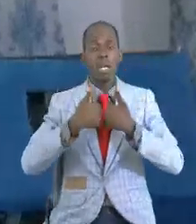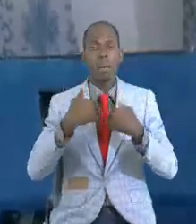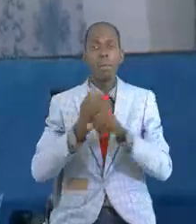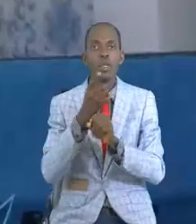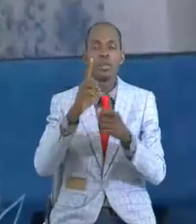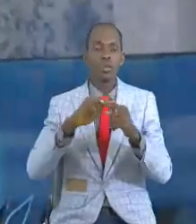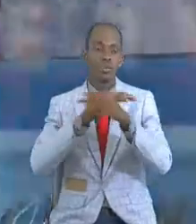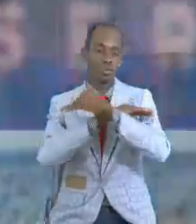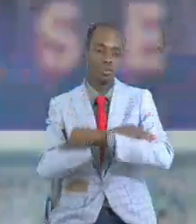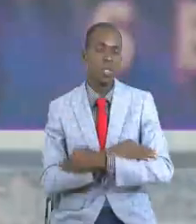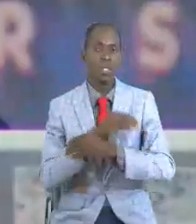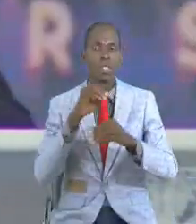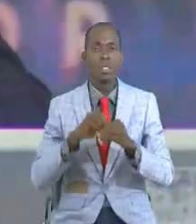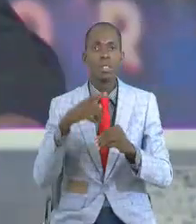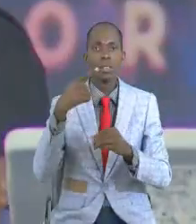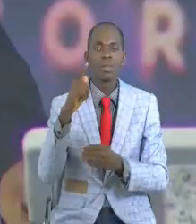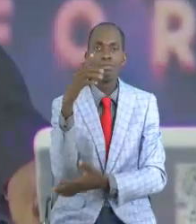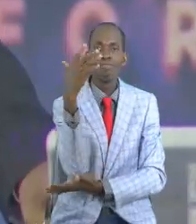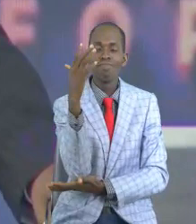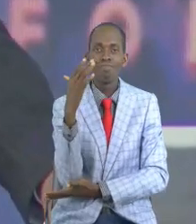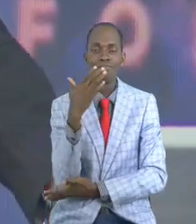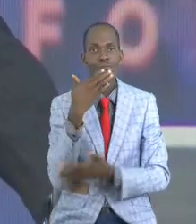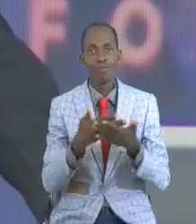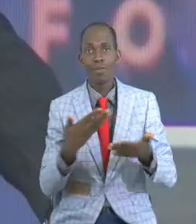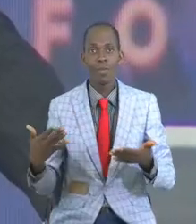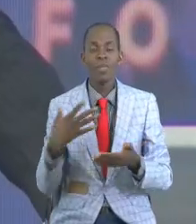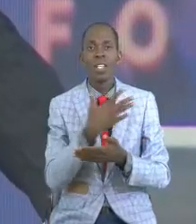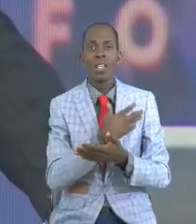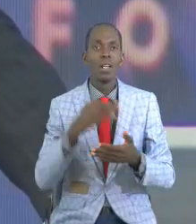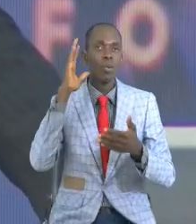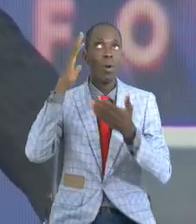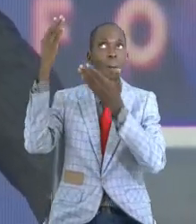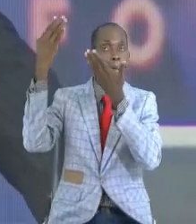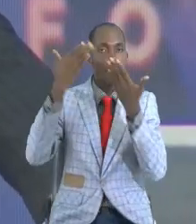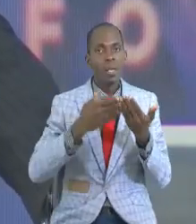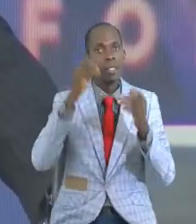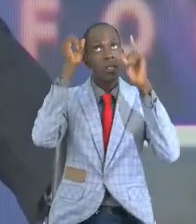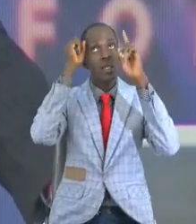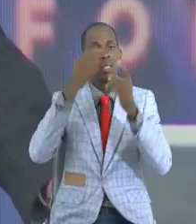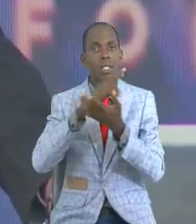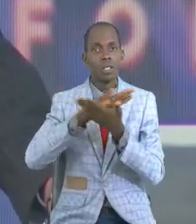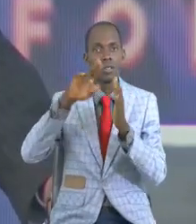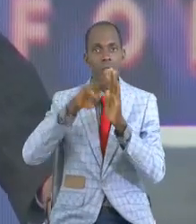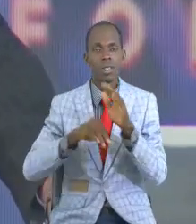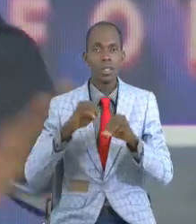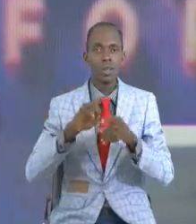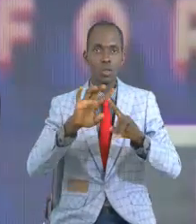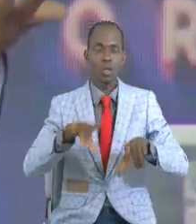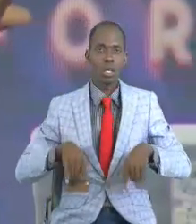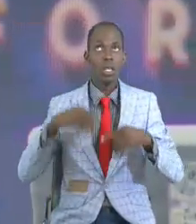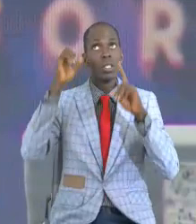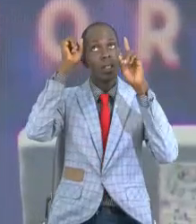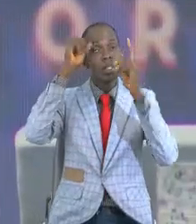in green pastures. And then he will bring his righteousness into your life, his purity into your life,